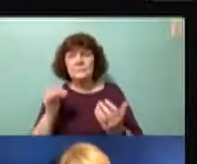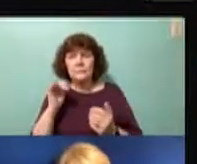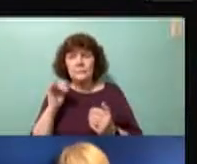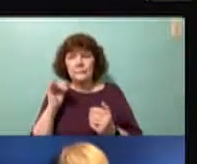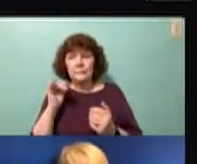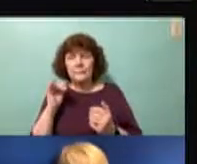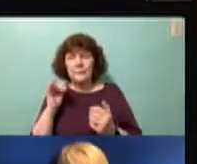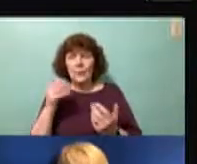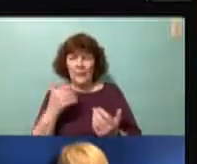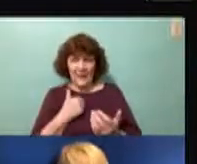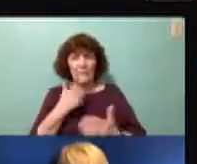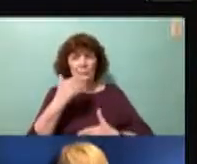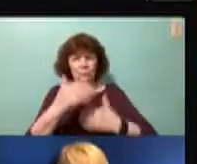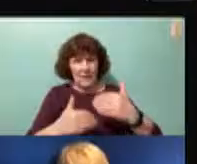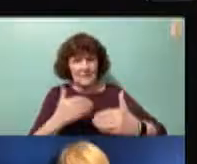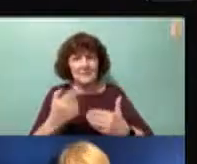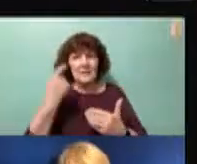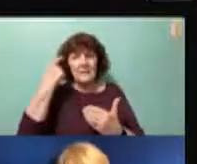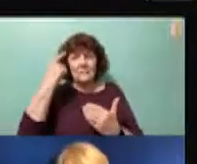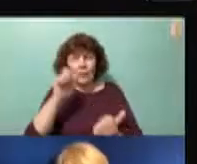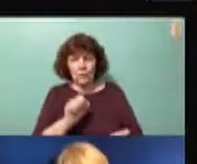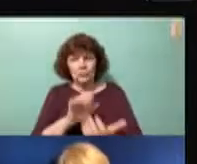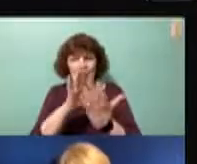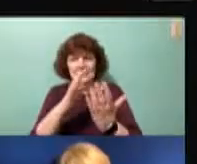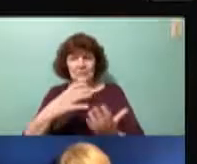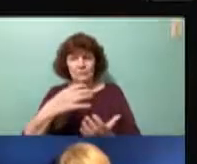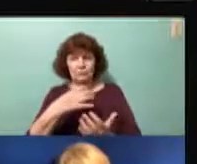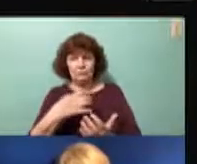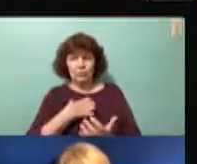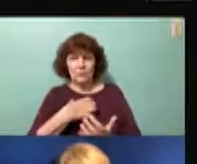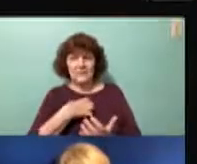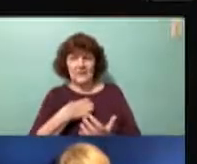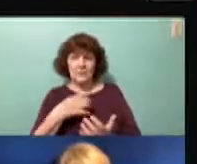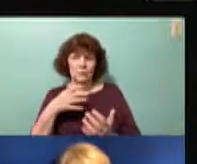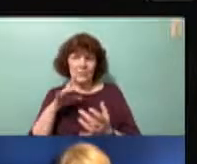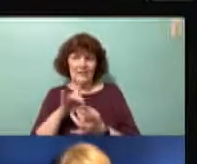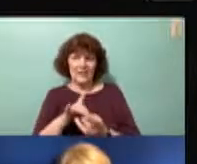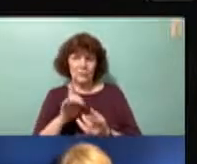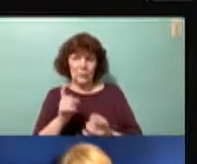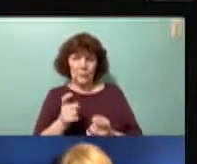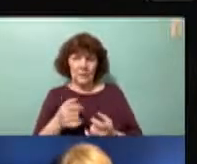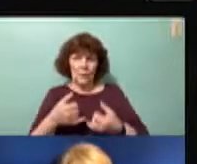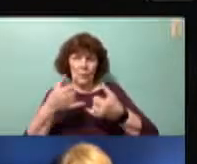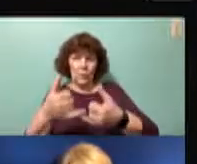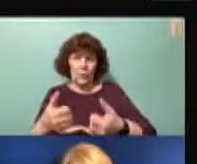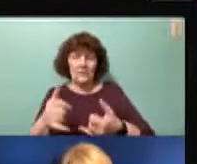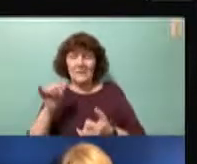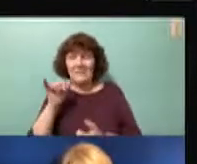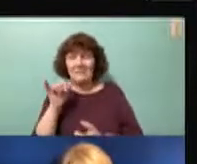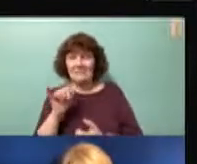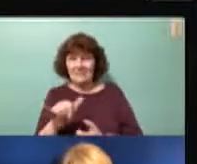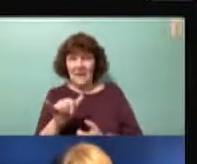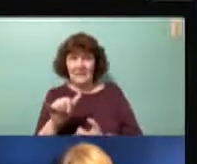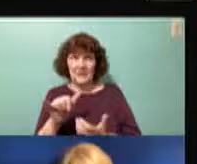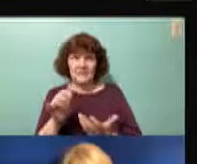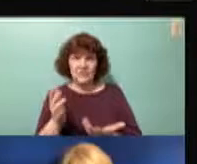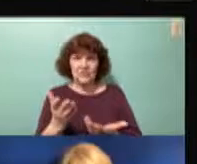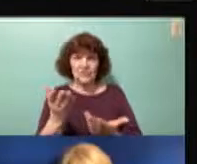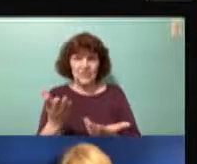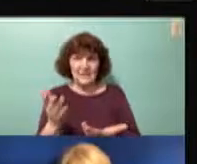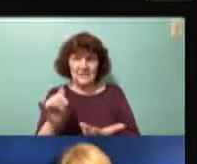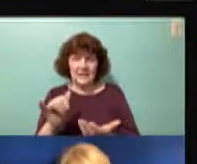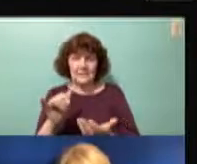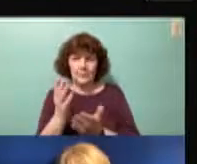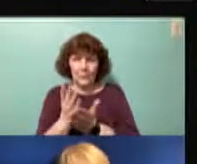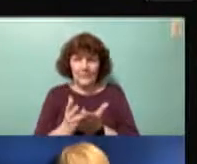There is a process for addressing protests related to the award. It kind of infers that this is on the RFP